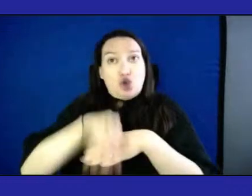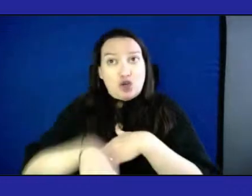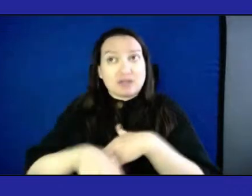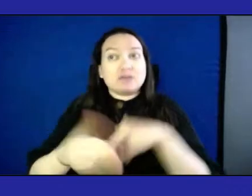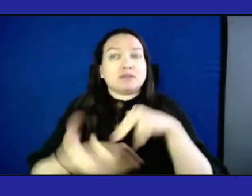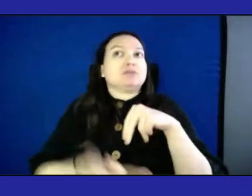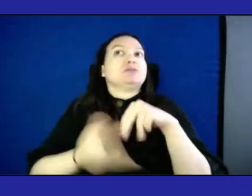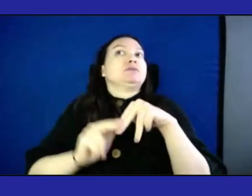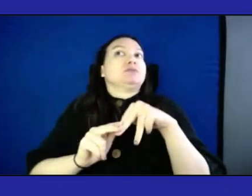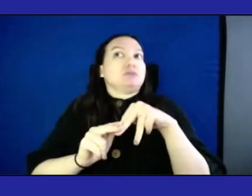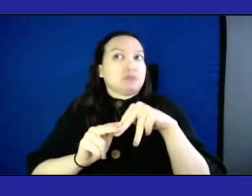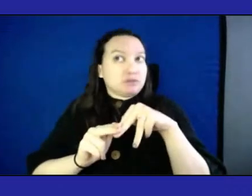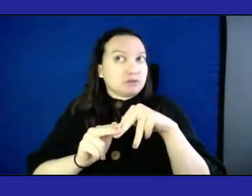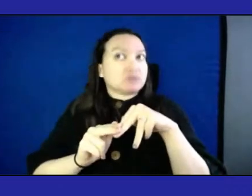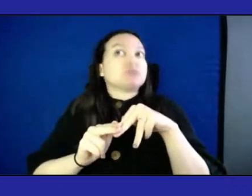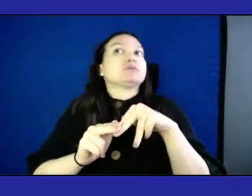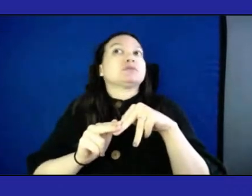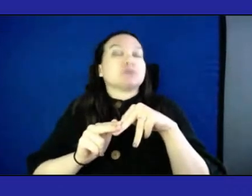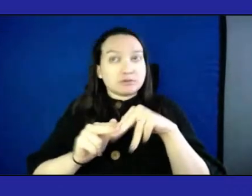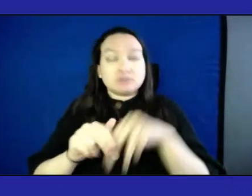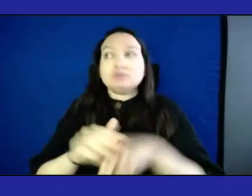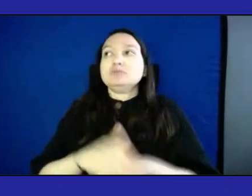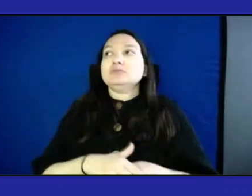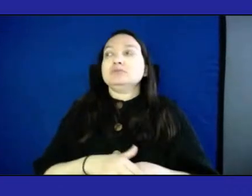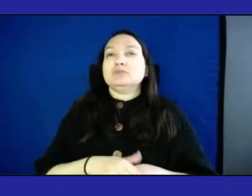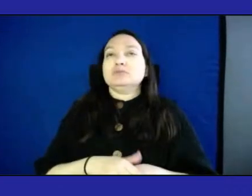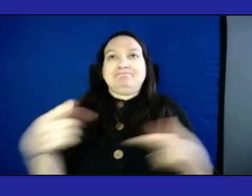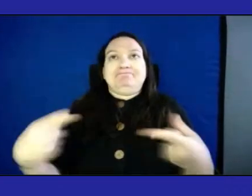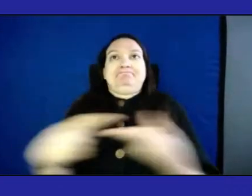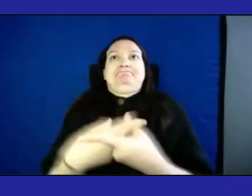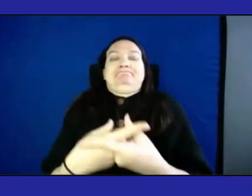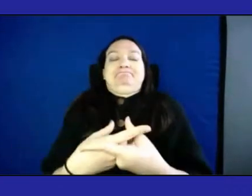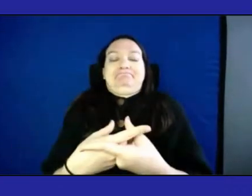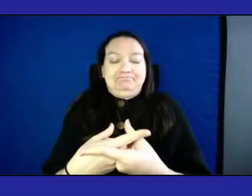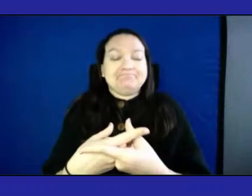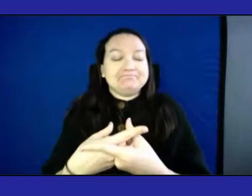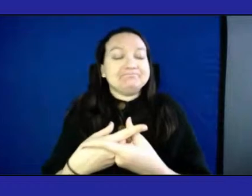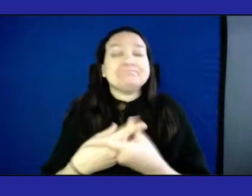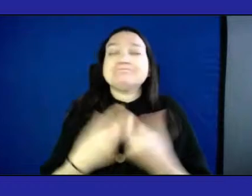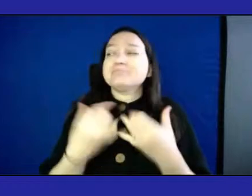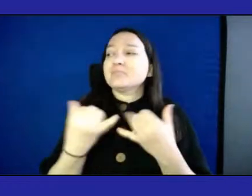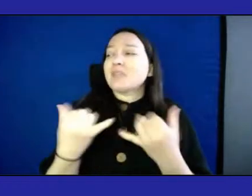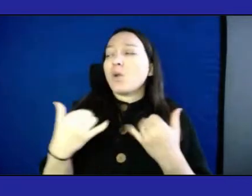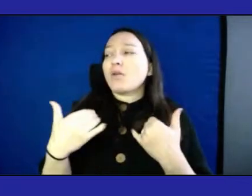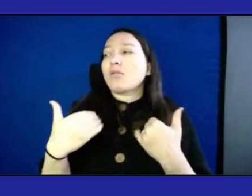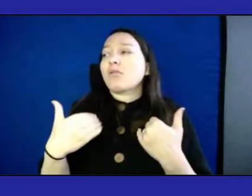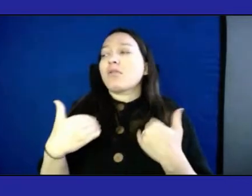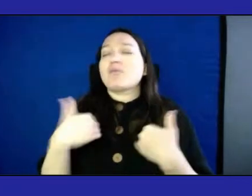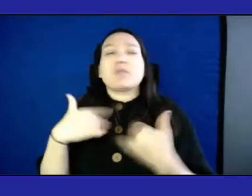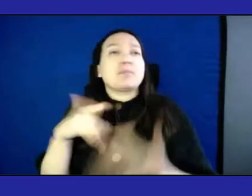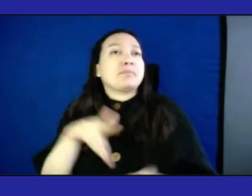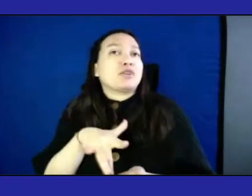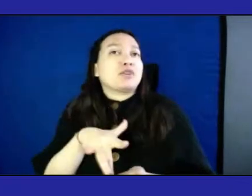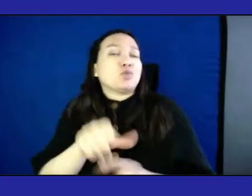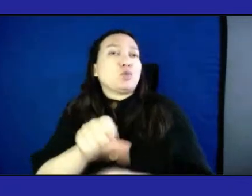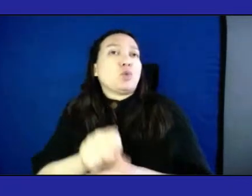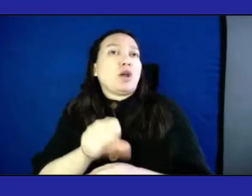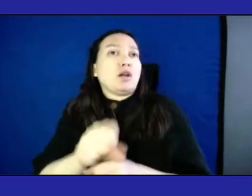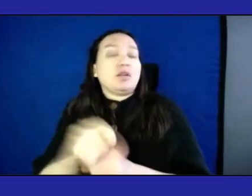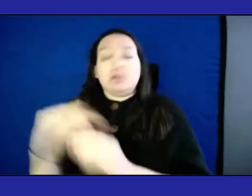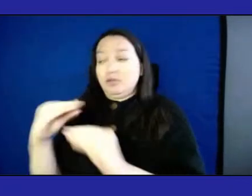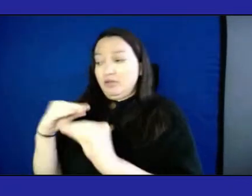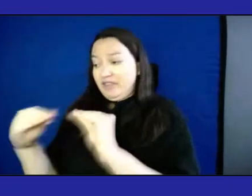gain. And so it worked against us, right? But now we actually have medications that work in the correct